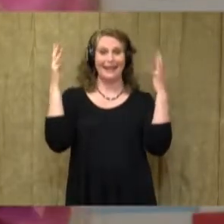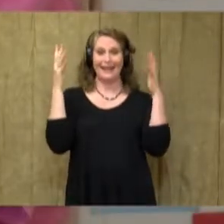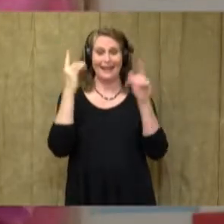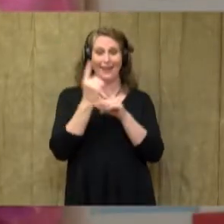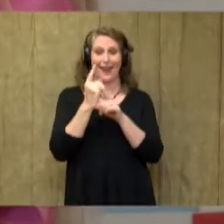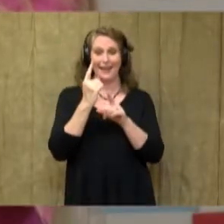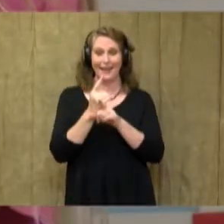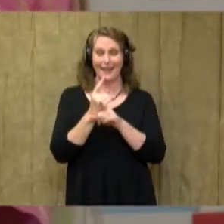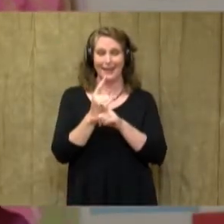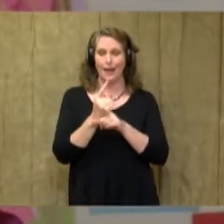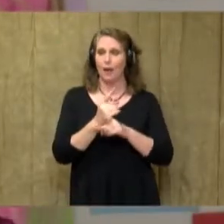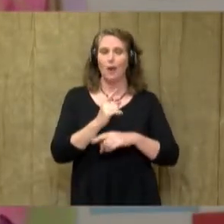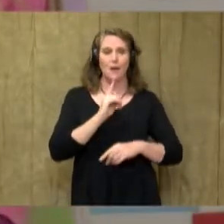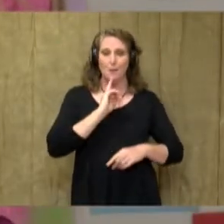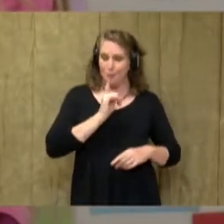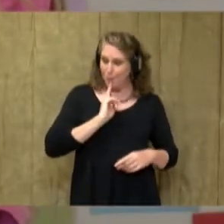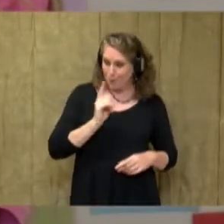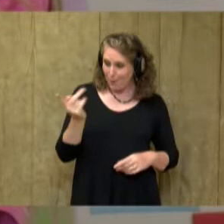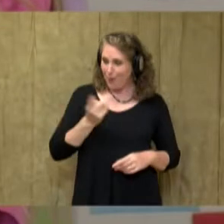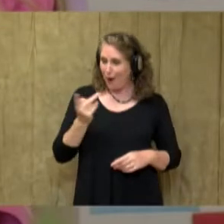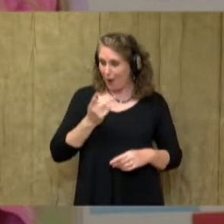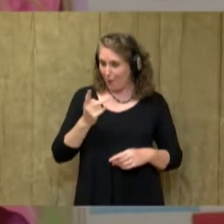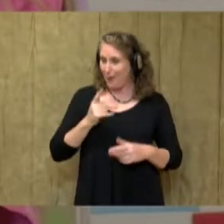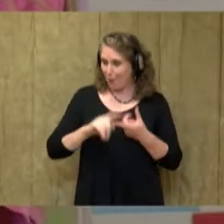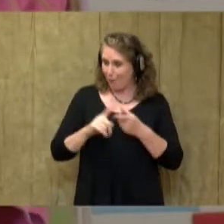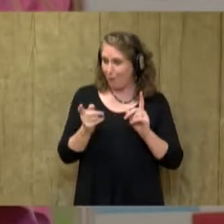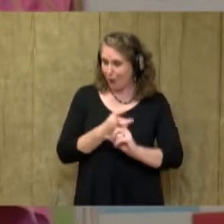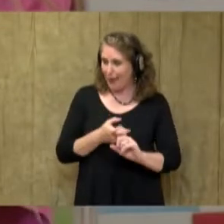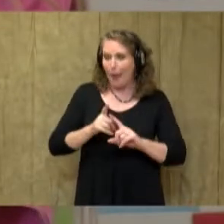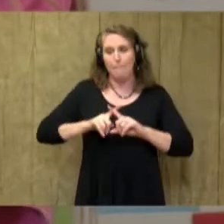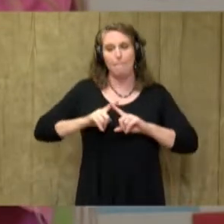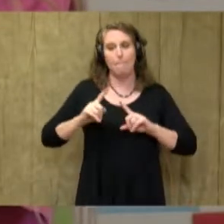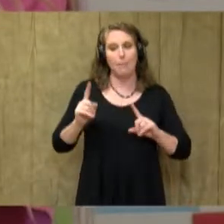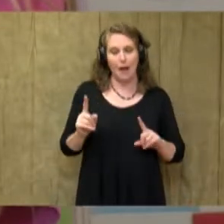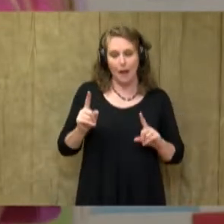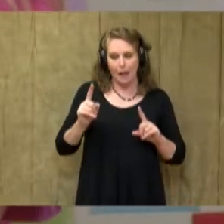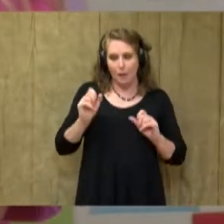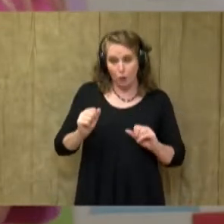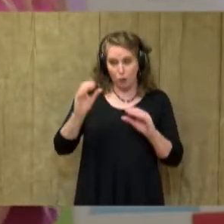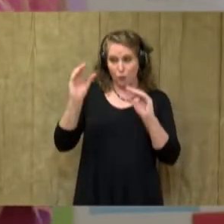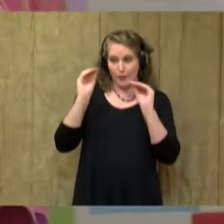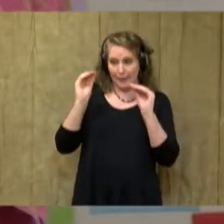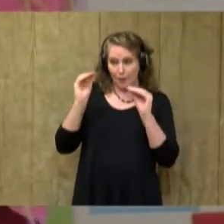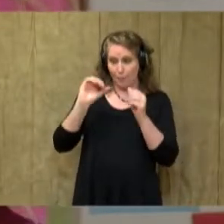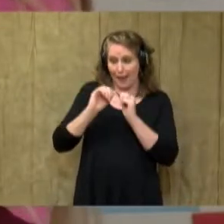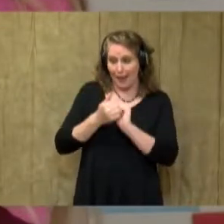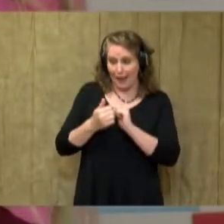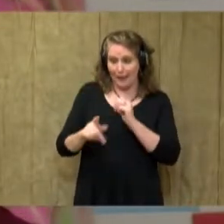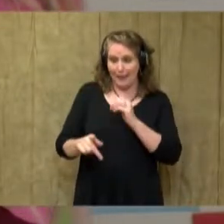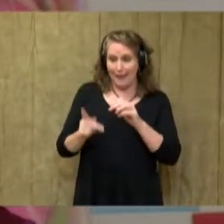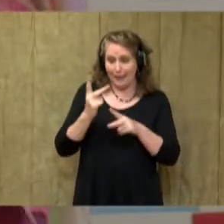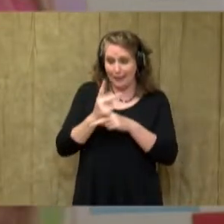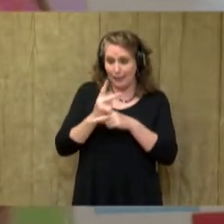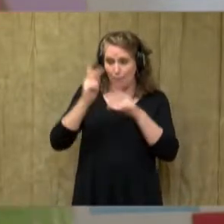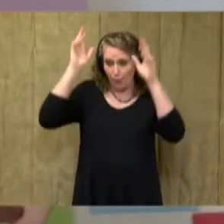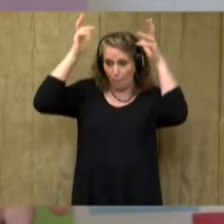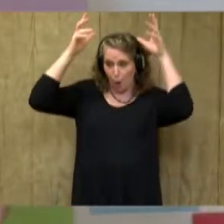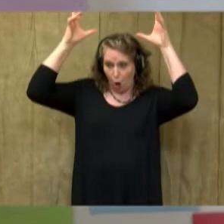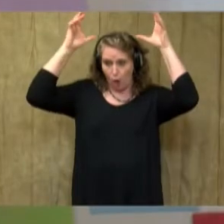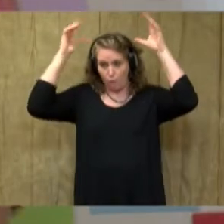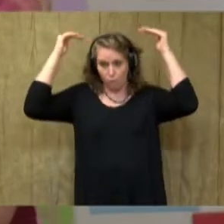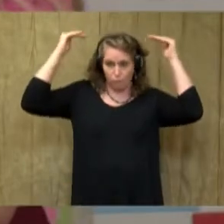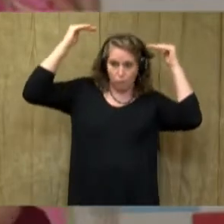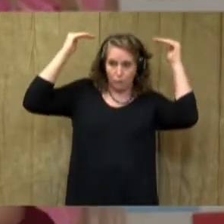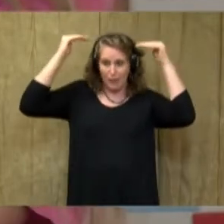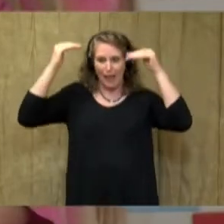right. Sure, I'll be your friend, said Jelly. But could you teach me how to keep the ball on my head? I'm only good